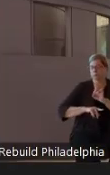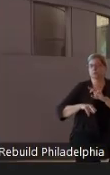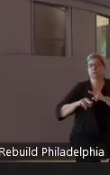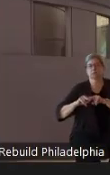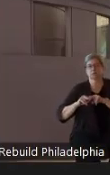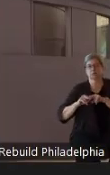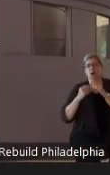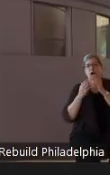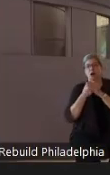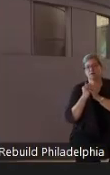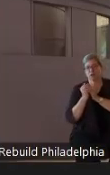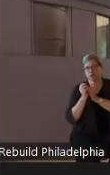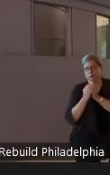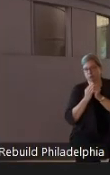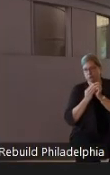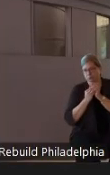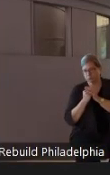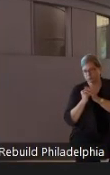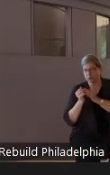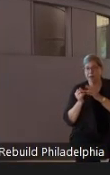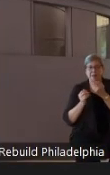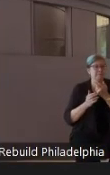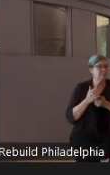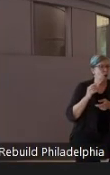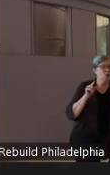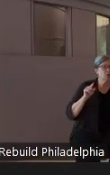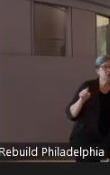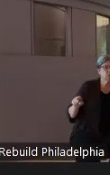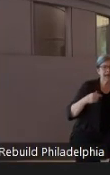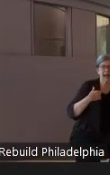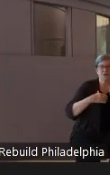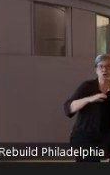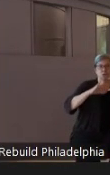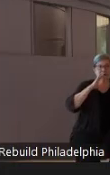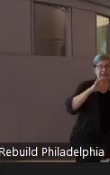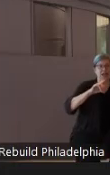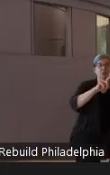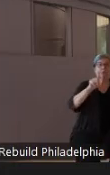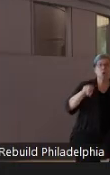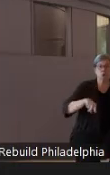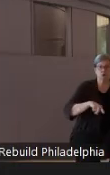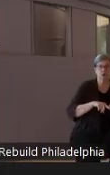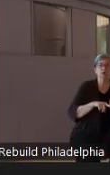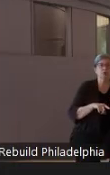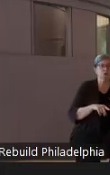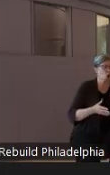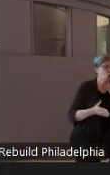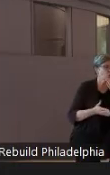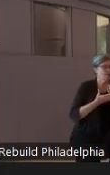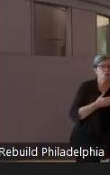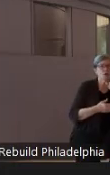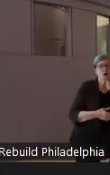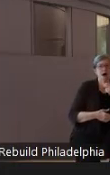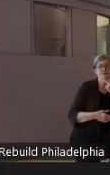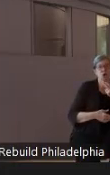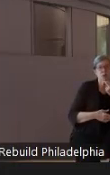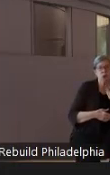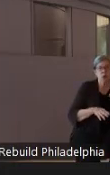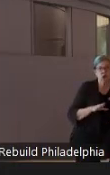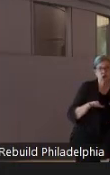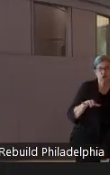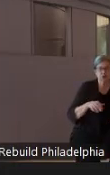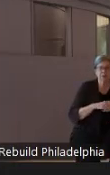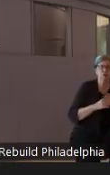comfort. Both options will have communication boards. So those would be good for nonverbal children